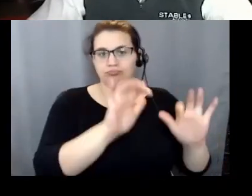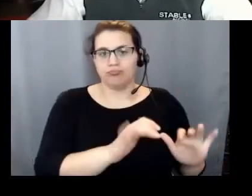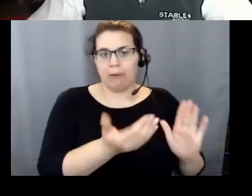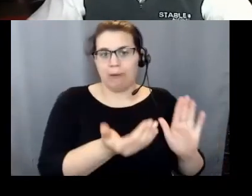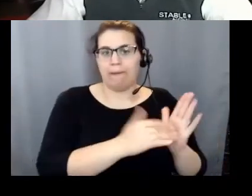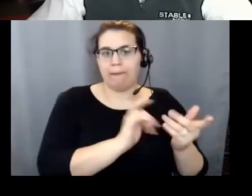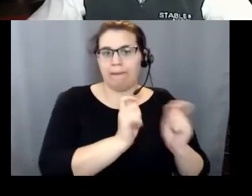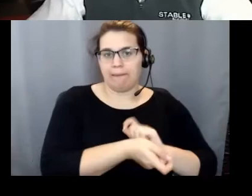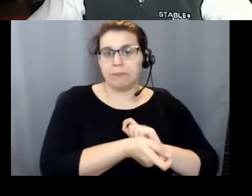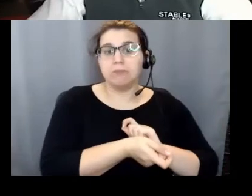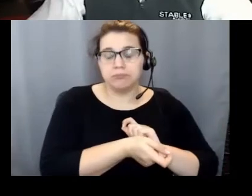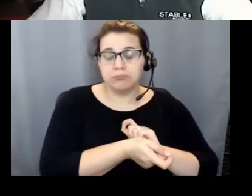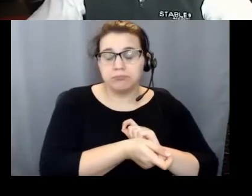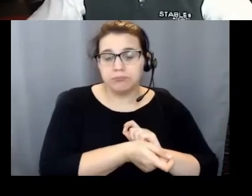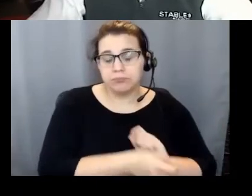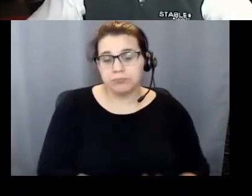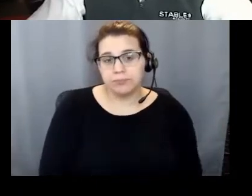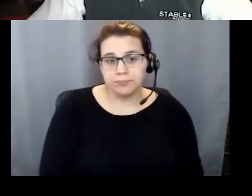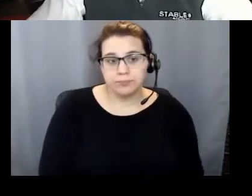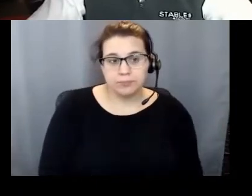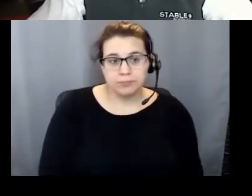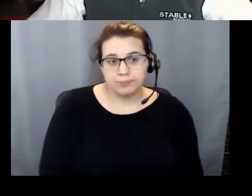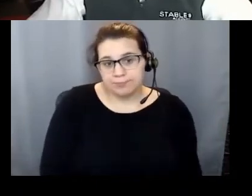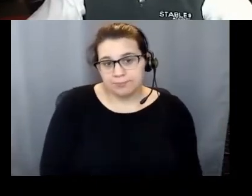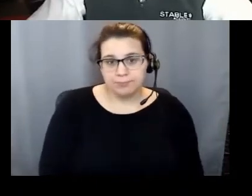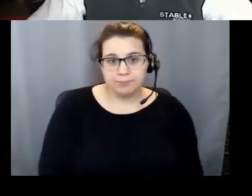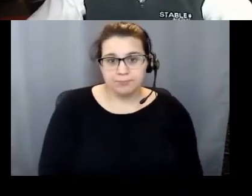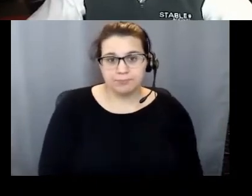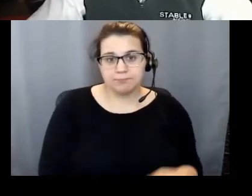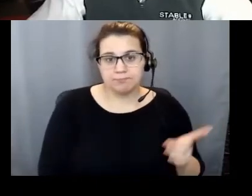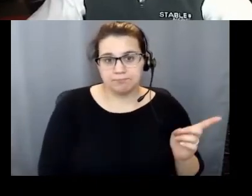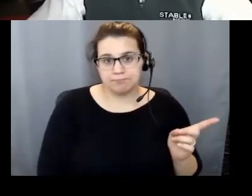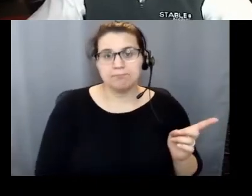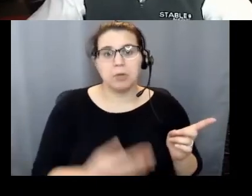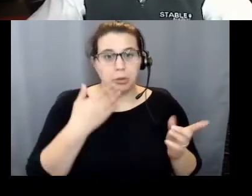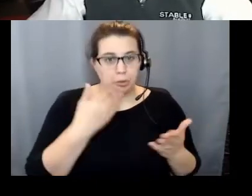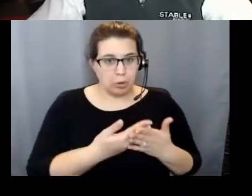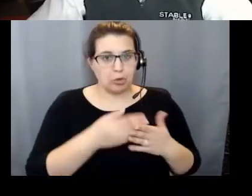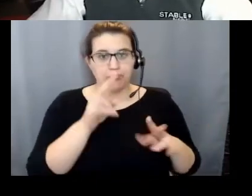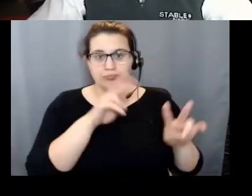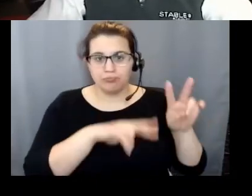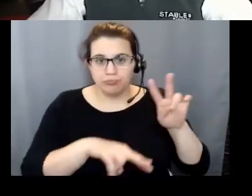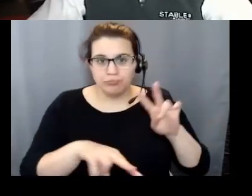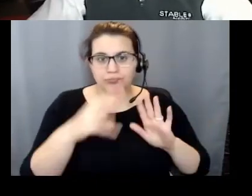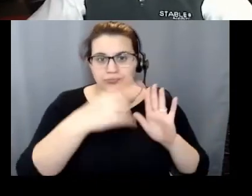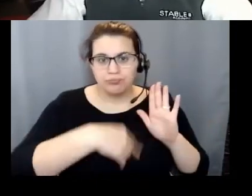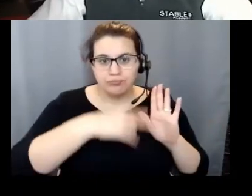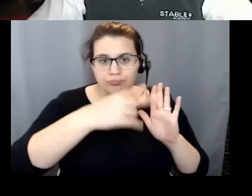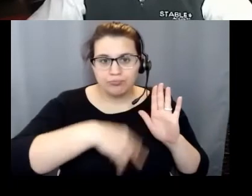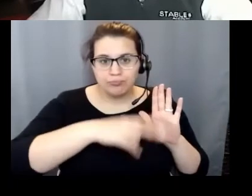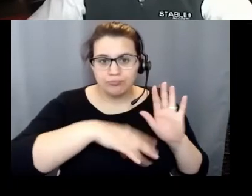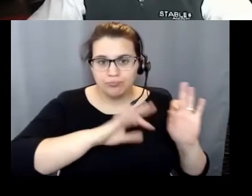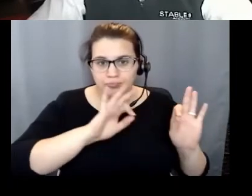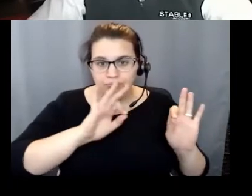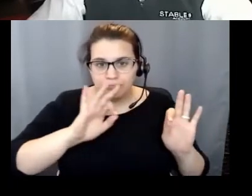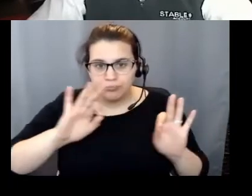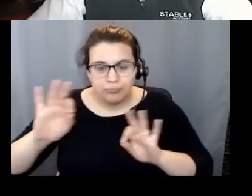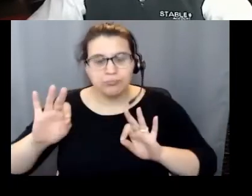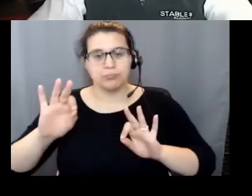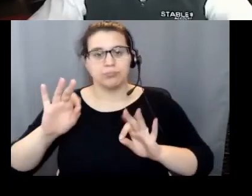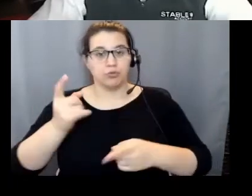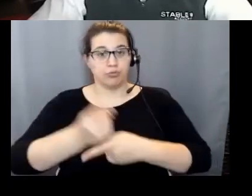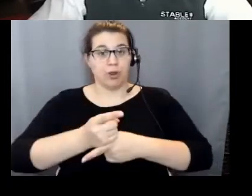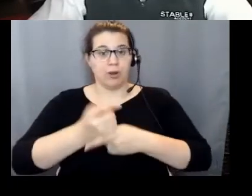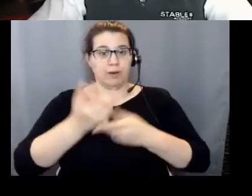to change that item. So this is a good one to review over, make sure all information is correct. If it is, then